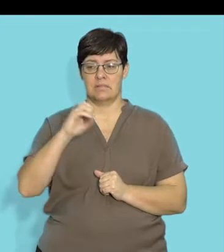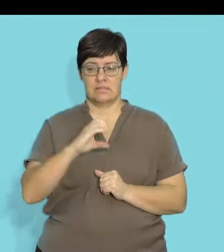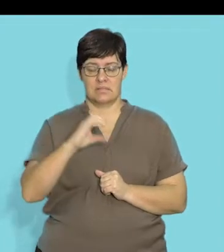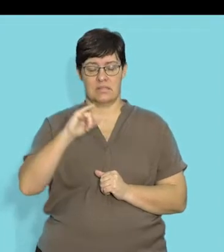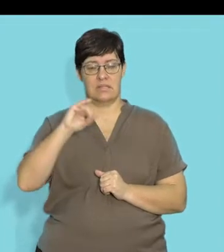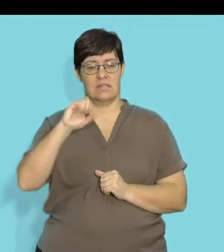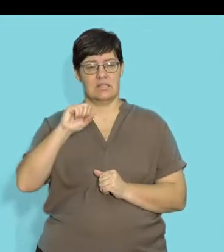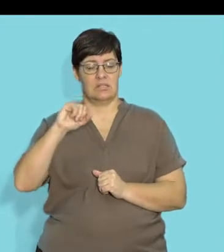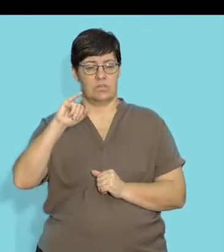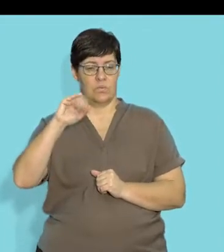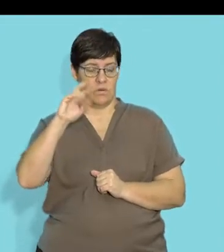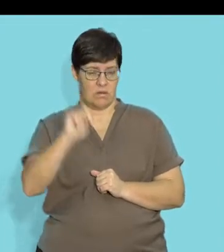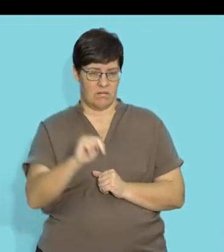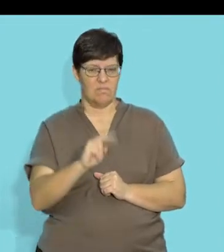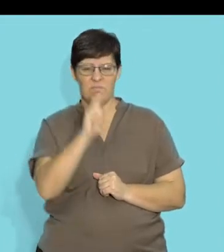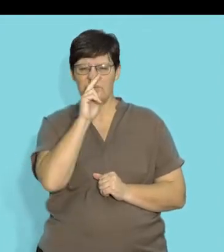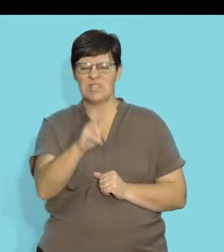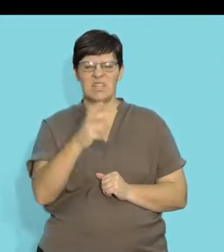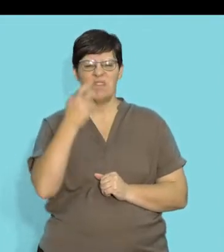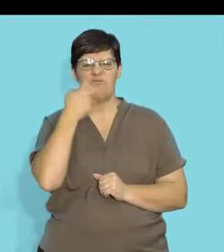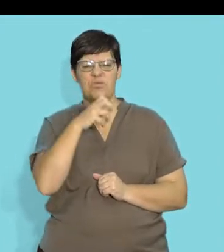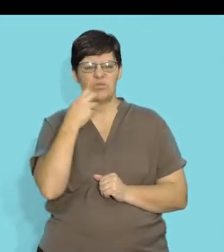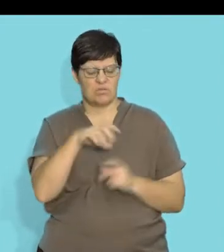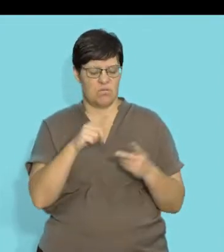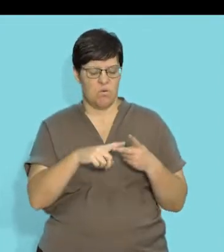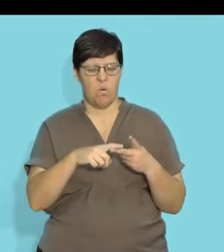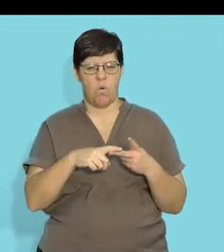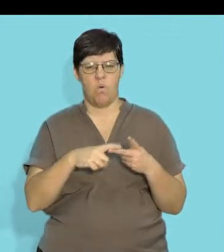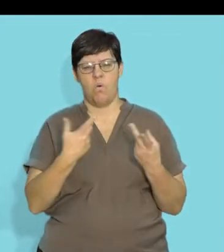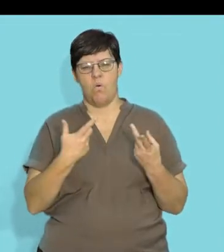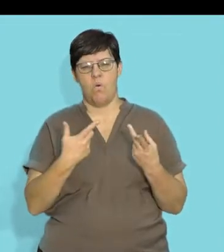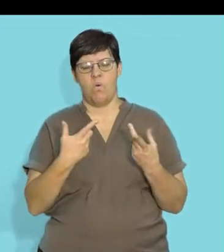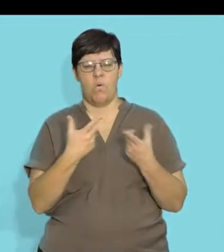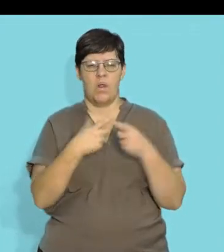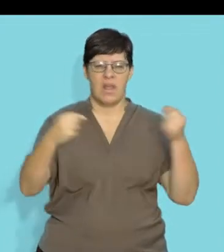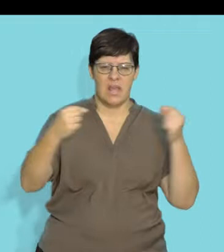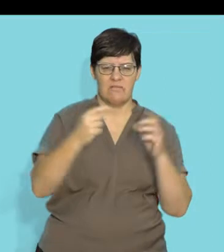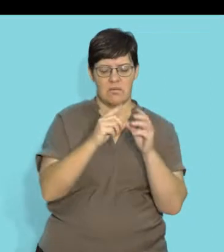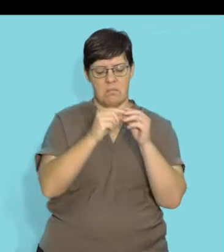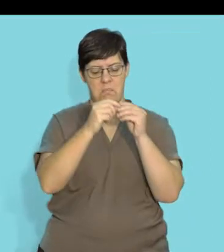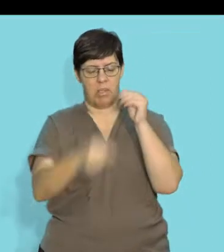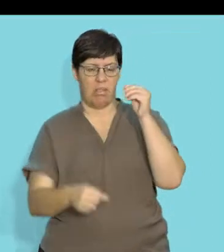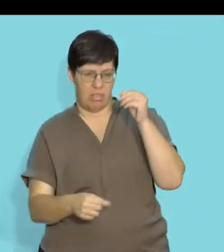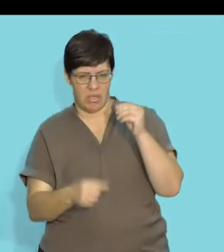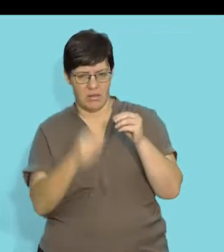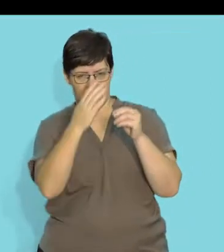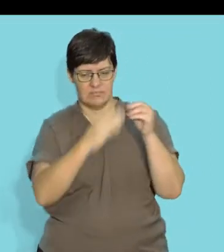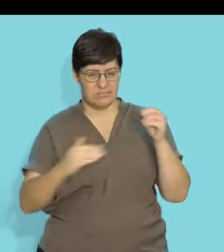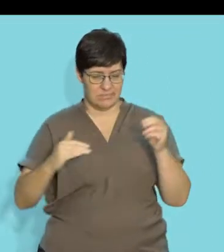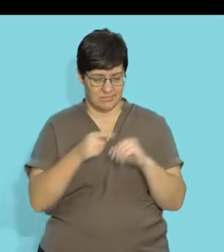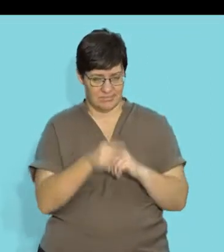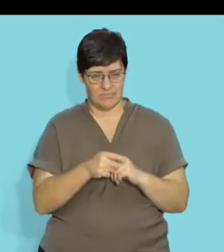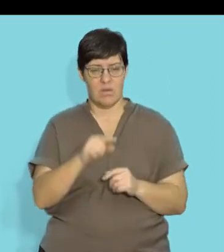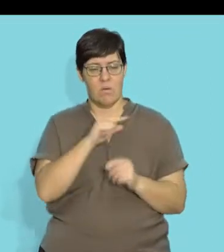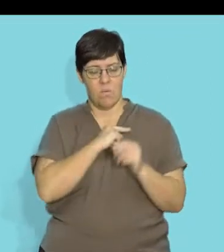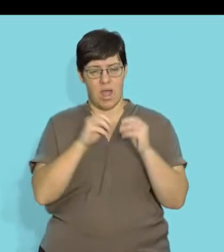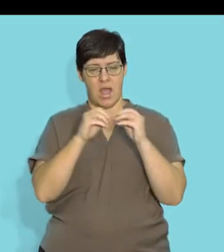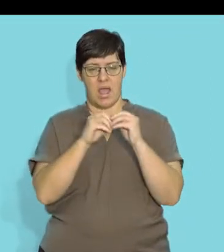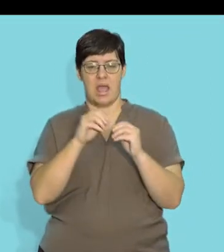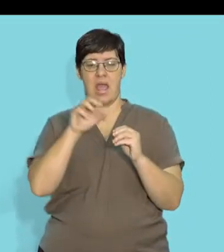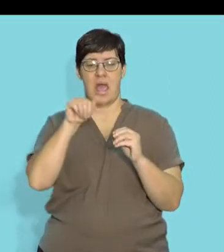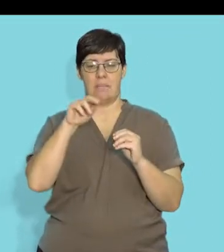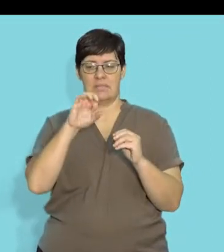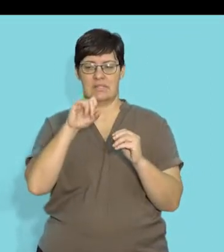the concept of abscission, which is when we see leaves falling off a plant or we see the fruits falling and breaking